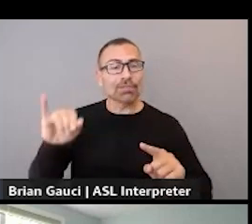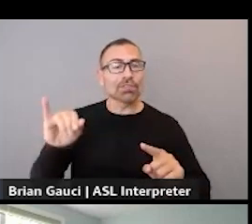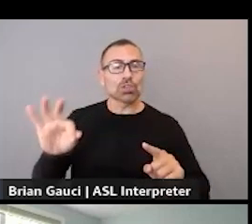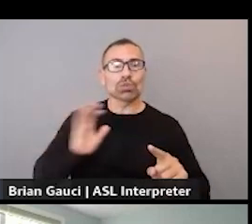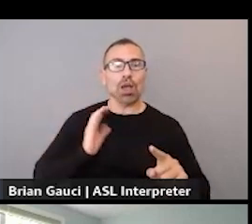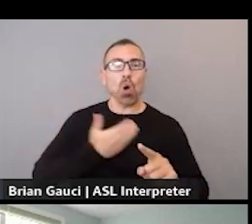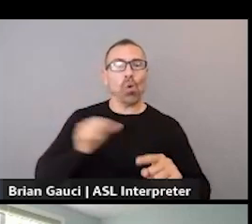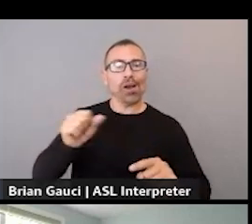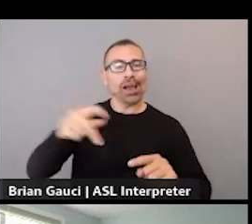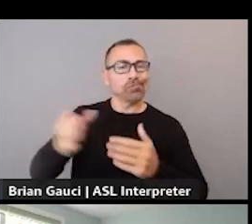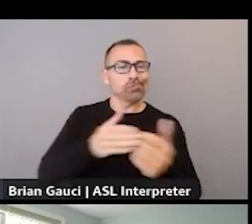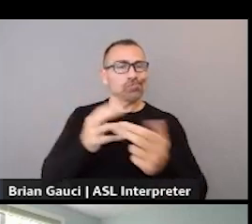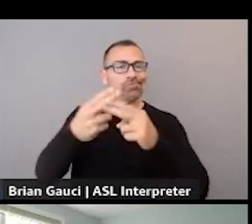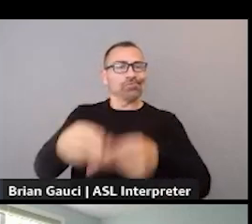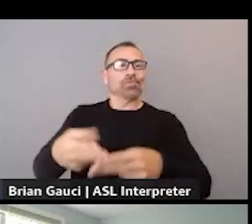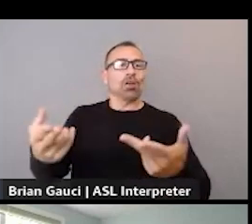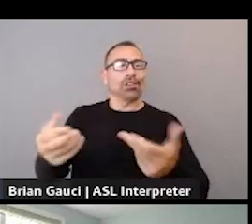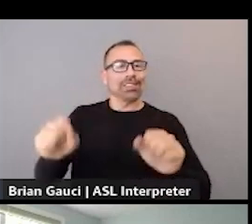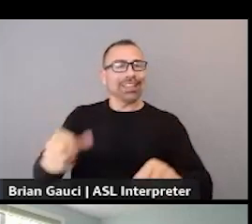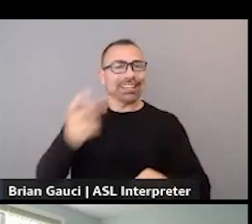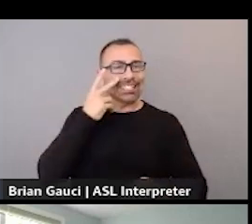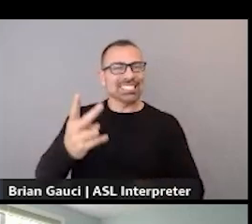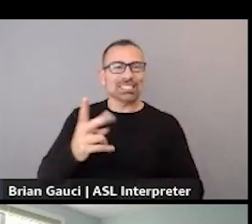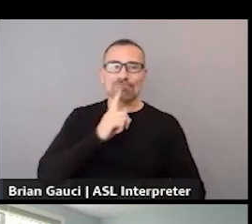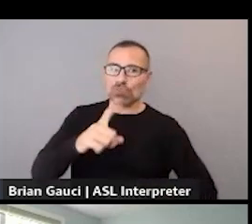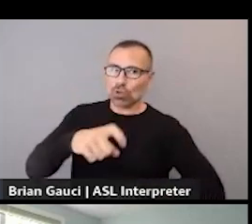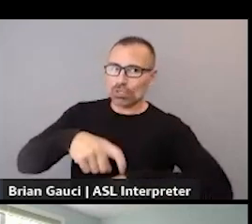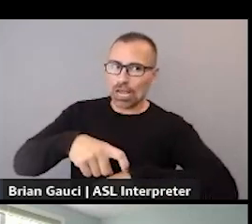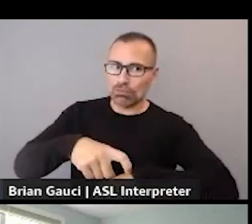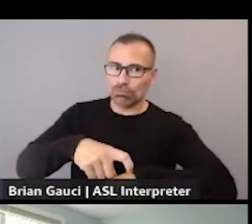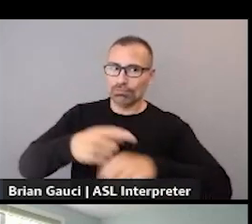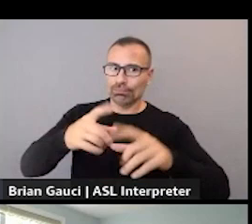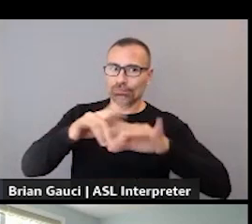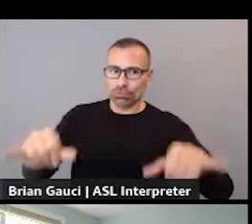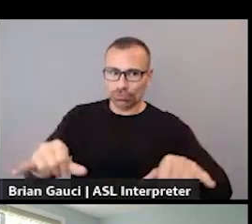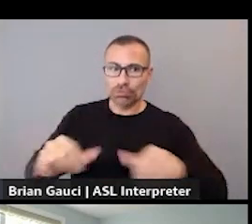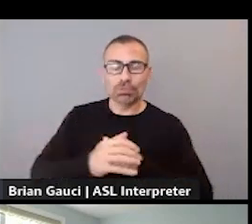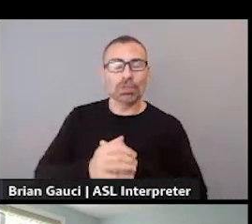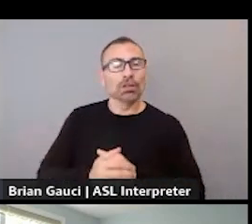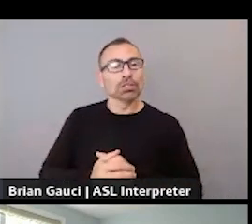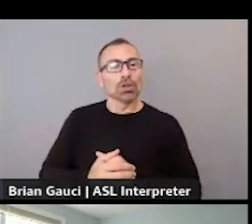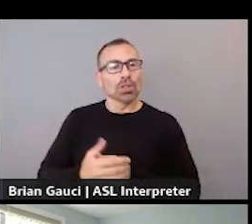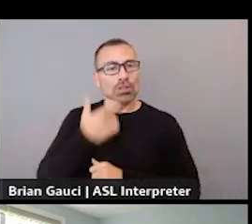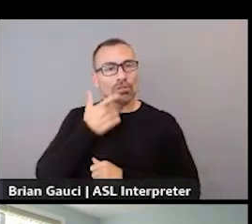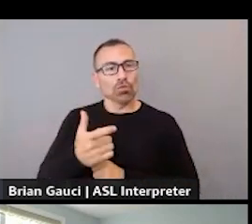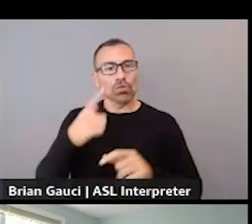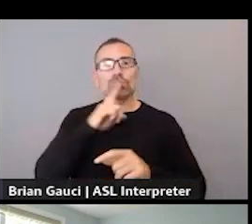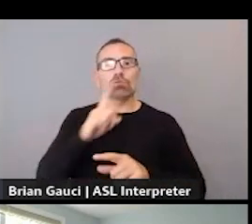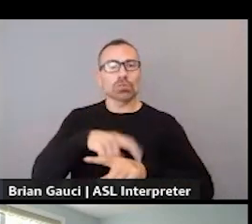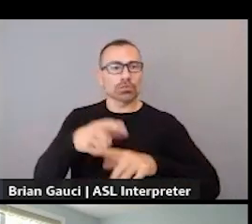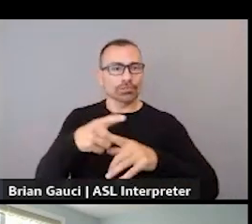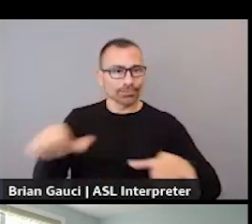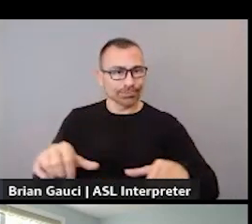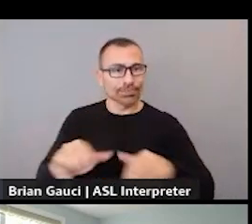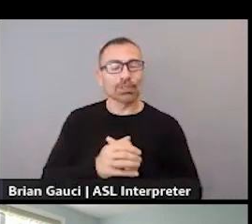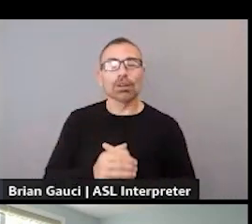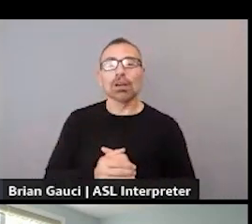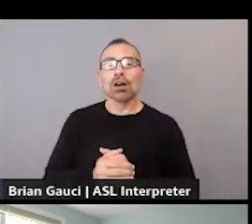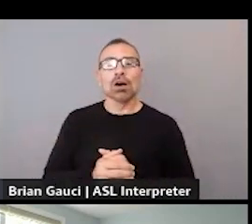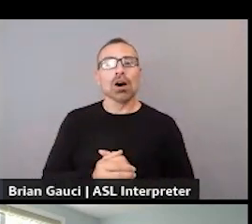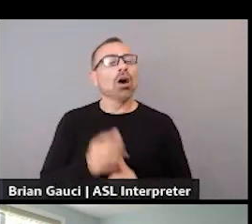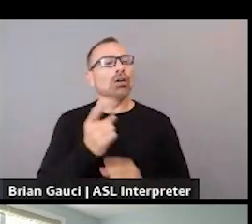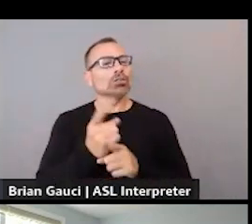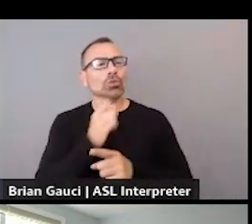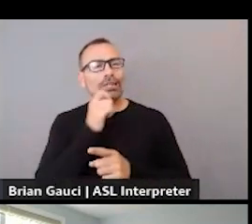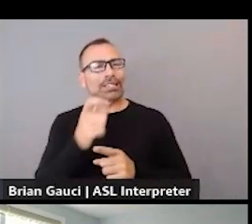called, they would be able to see that real-time, view as well. We're not going to demo it here, but there's also